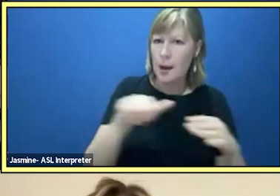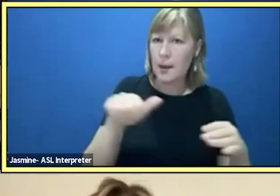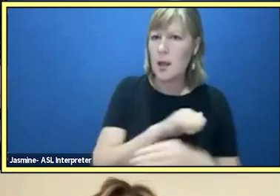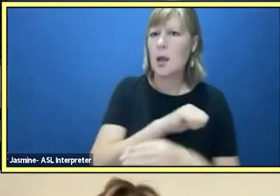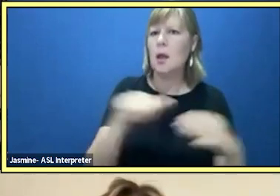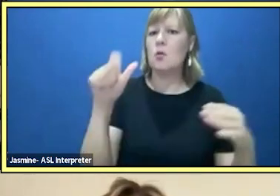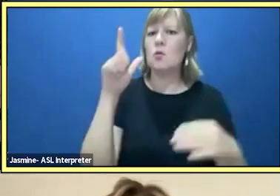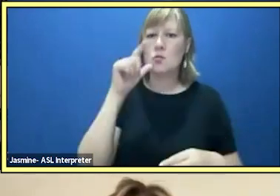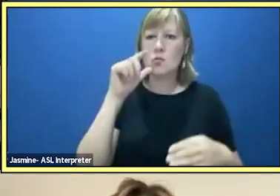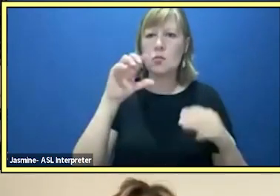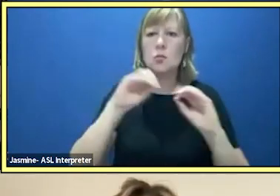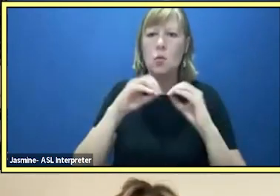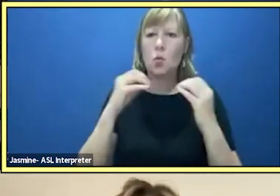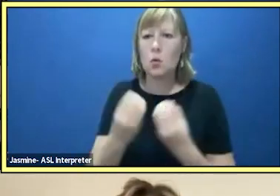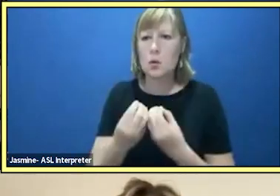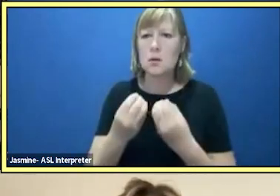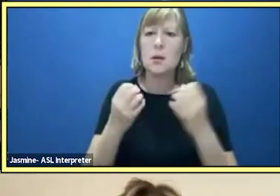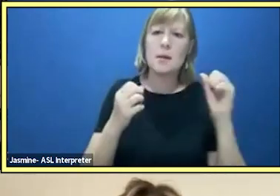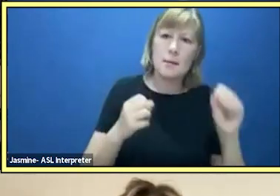those organizations can or cannot be.